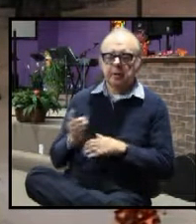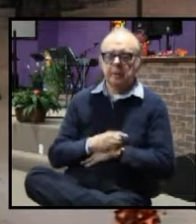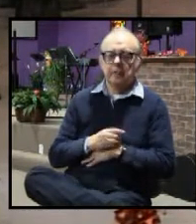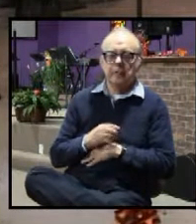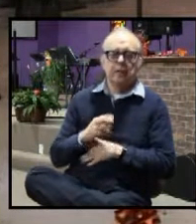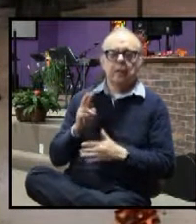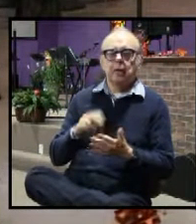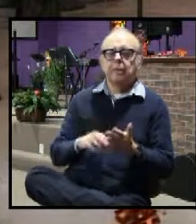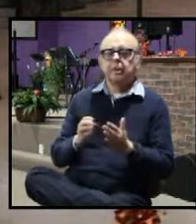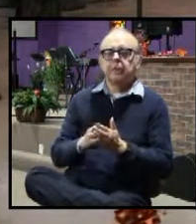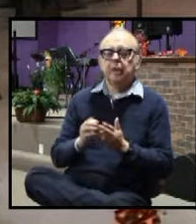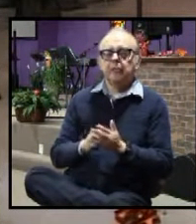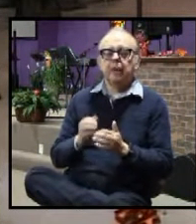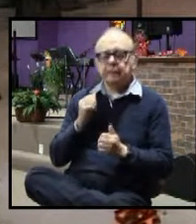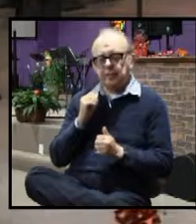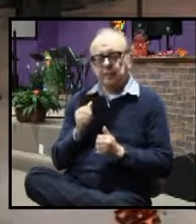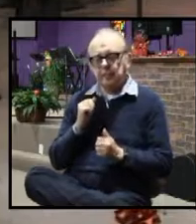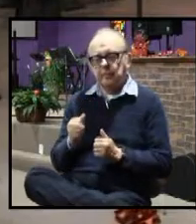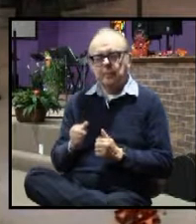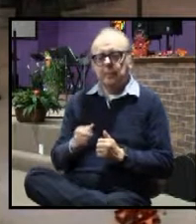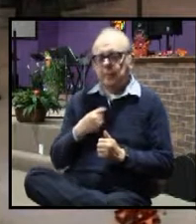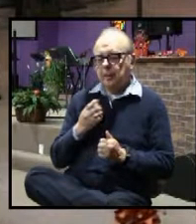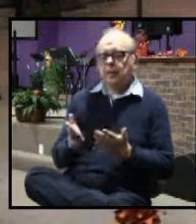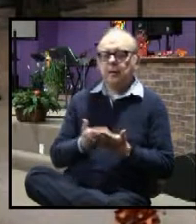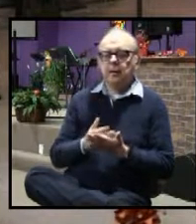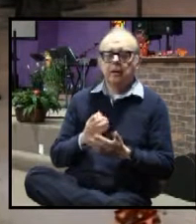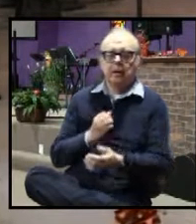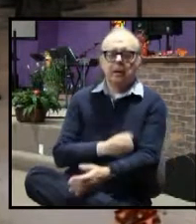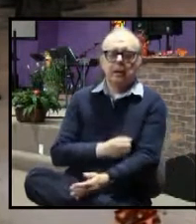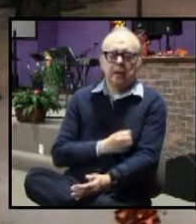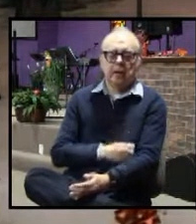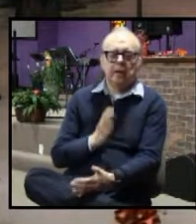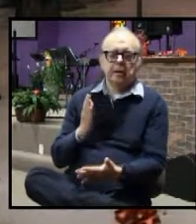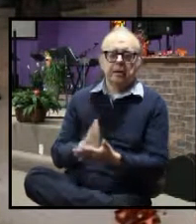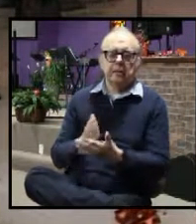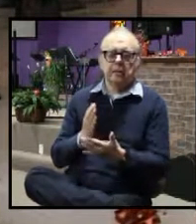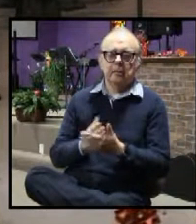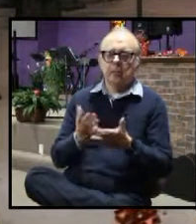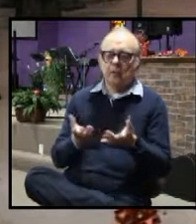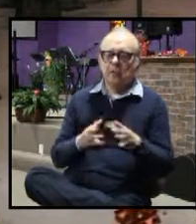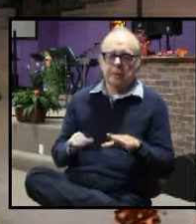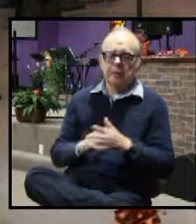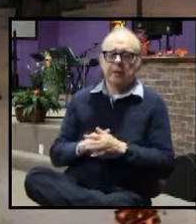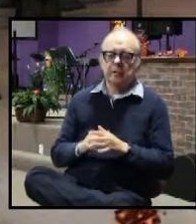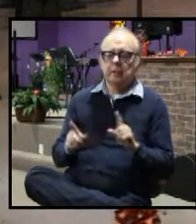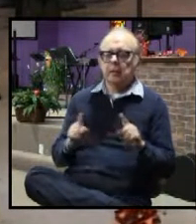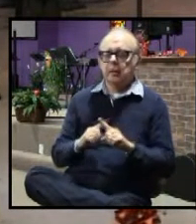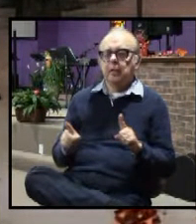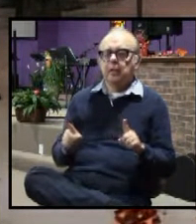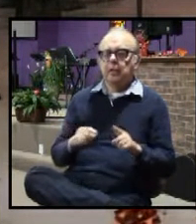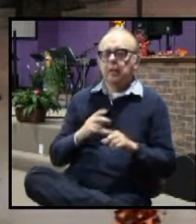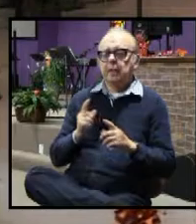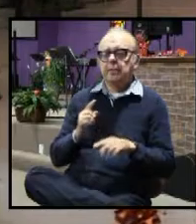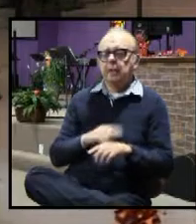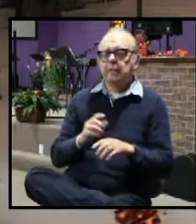of my life, I read a chapter a day. I read the verses in the Bible. I wish I could tell you that my drug use had completely stopped. I really wanted it to.